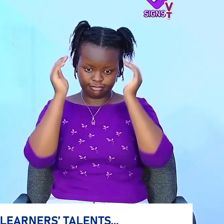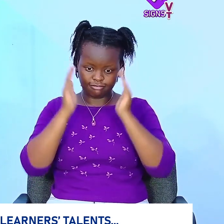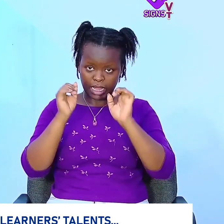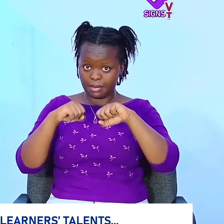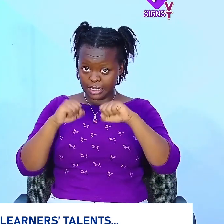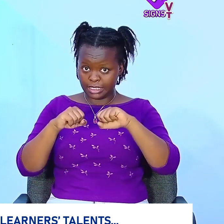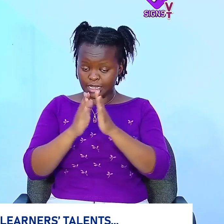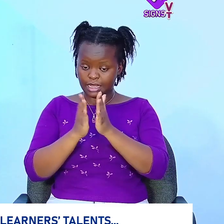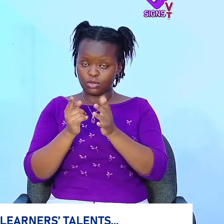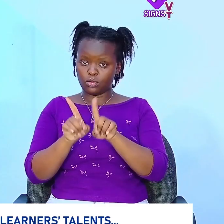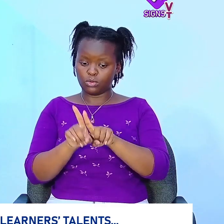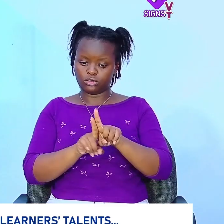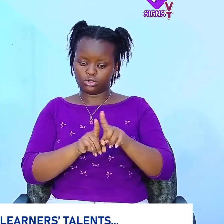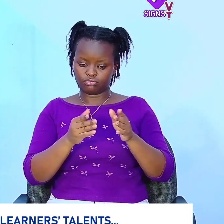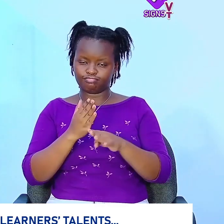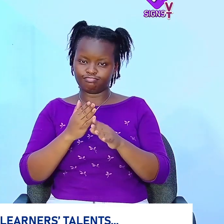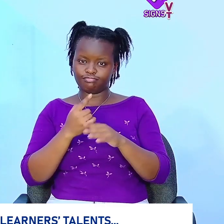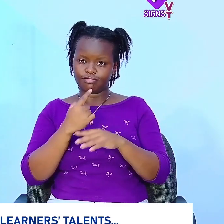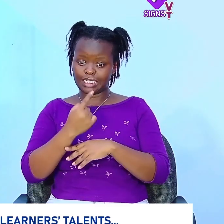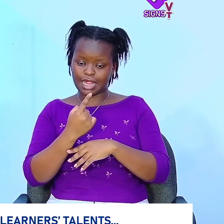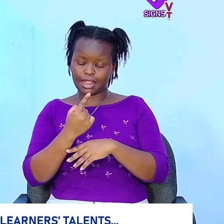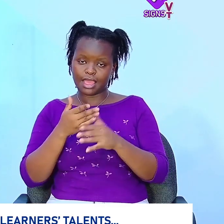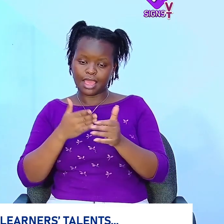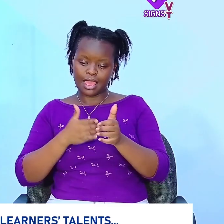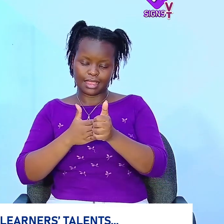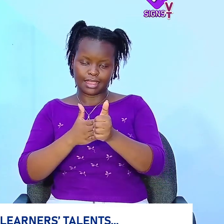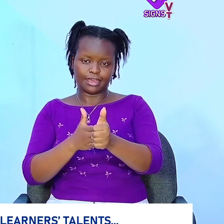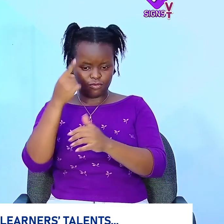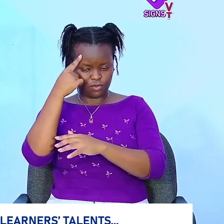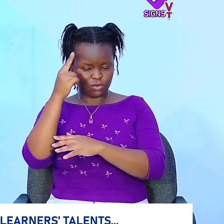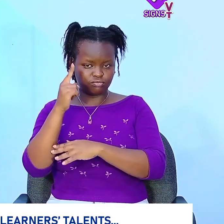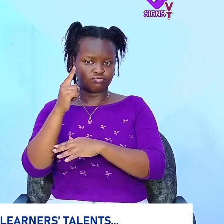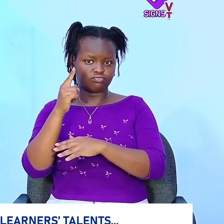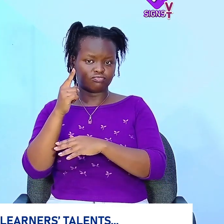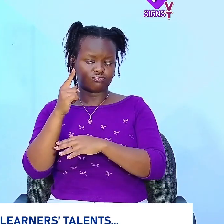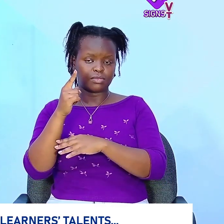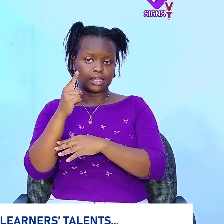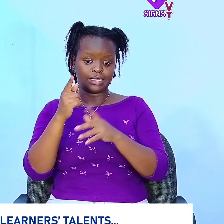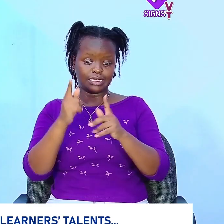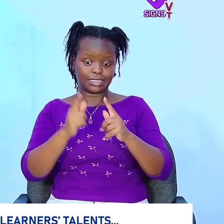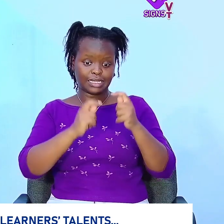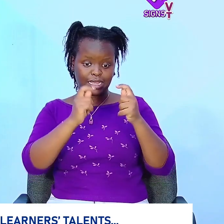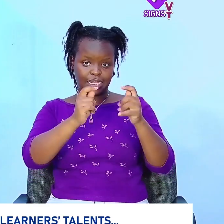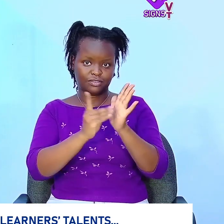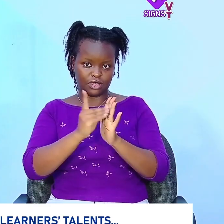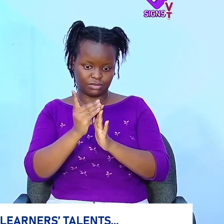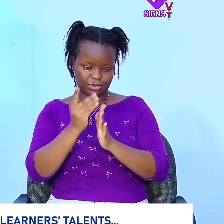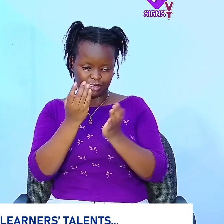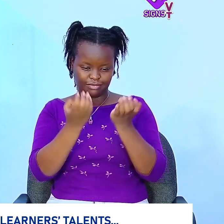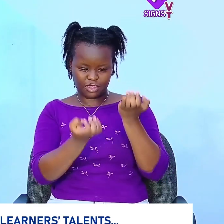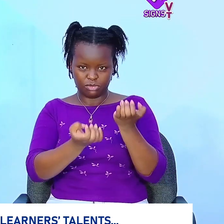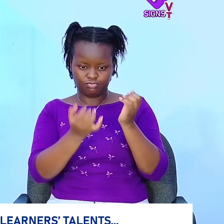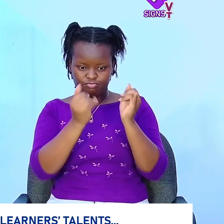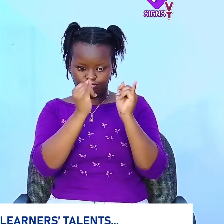and map out pathways for talent development. The tool is expected to evaluate individuals' strengths